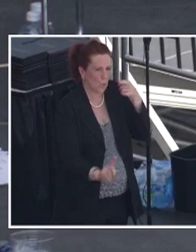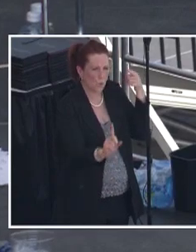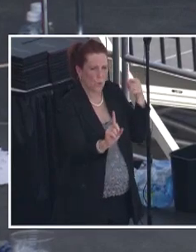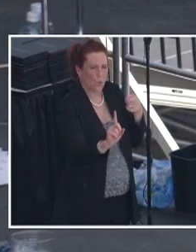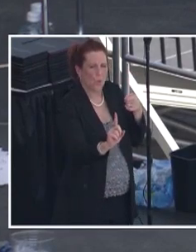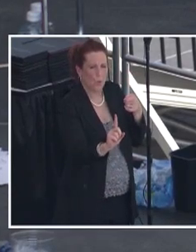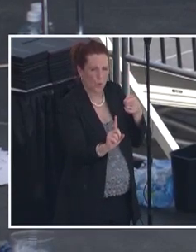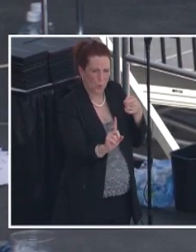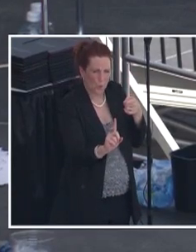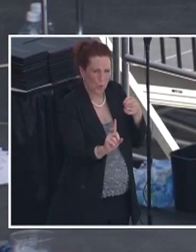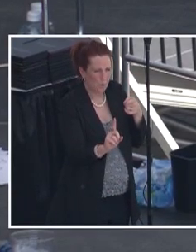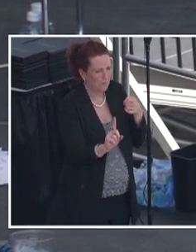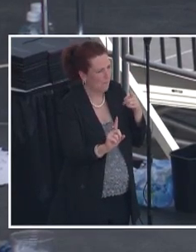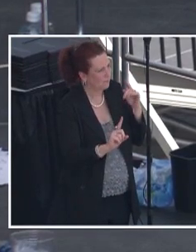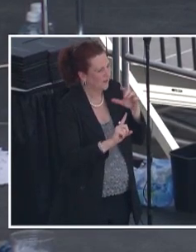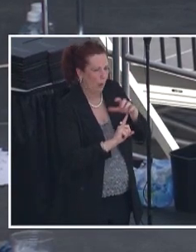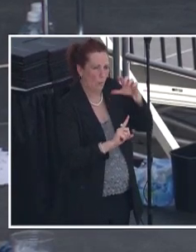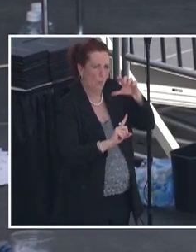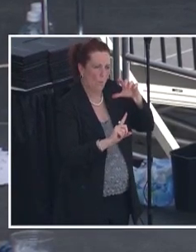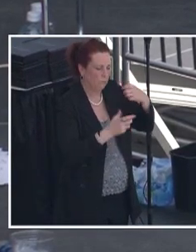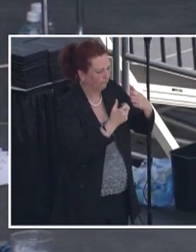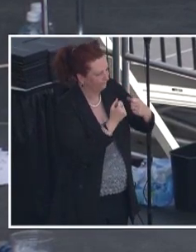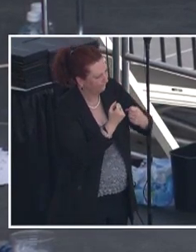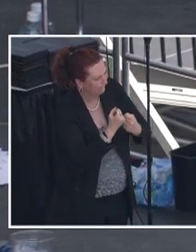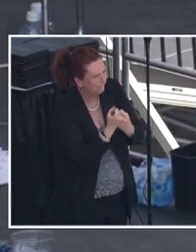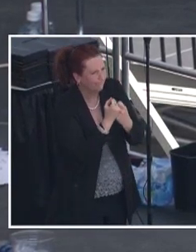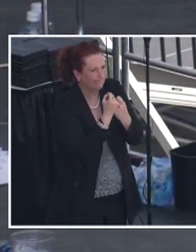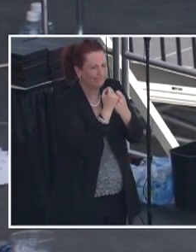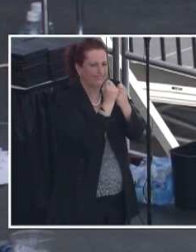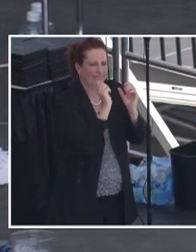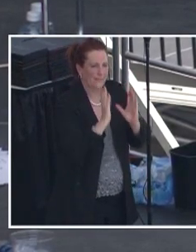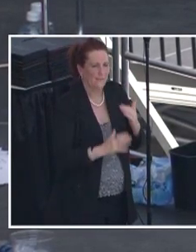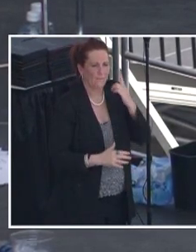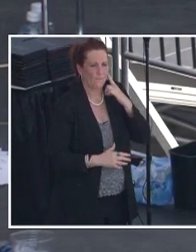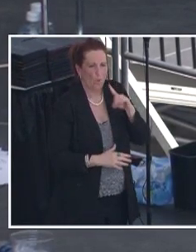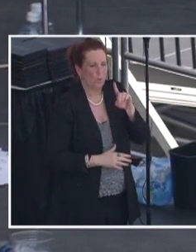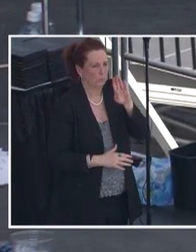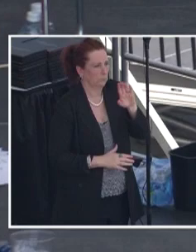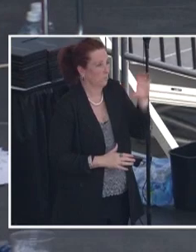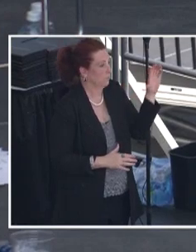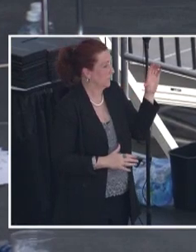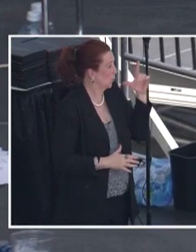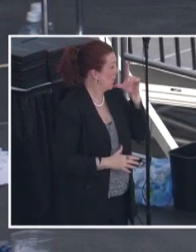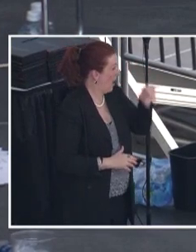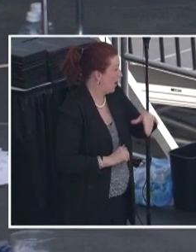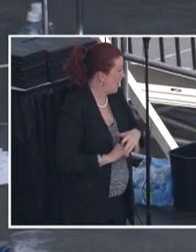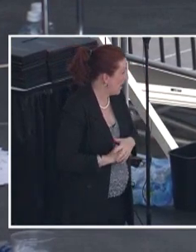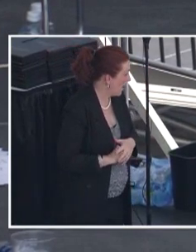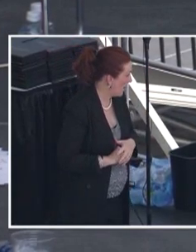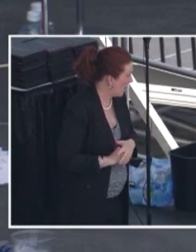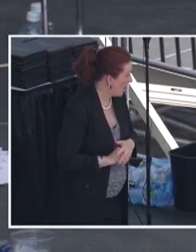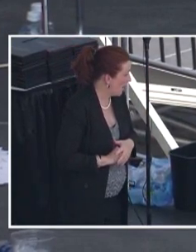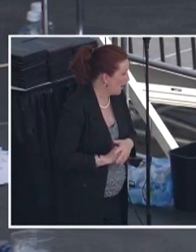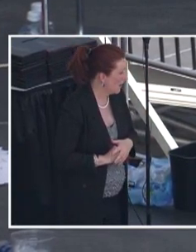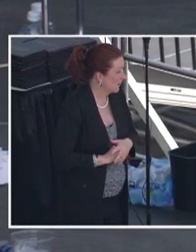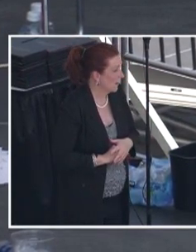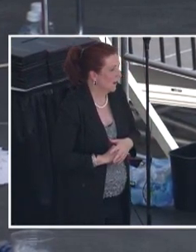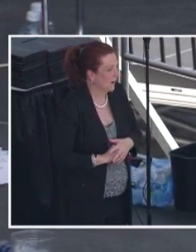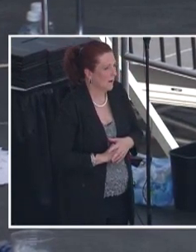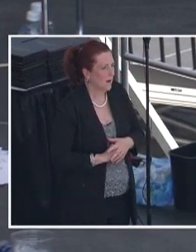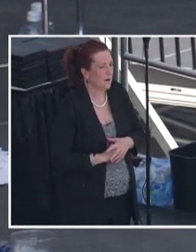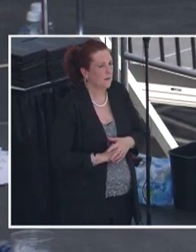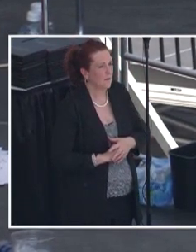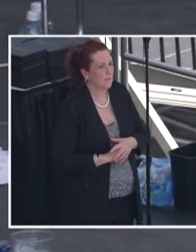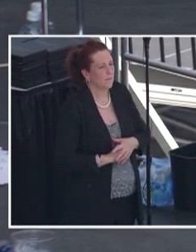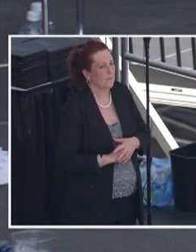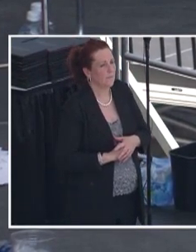ultimate advocate of Bergen Community College. Throughout his life and career